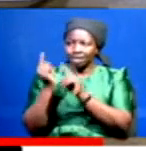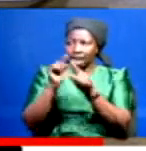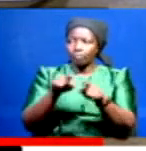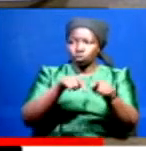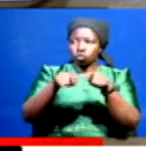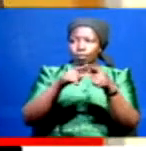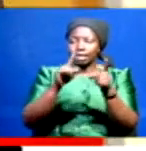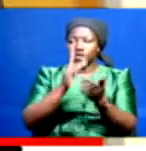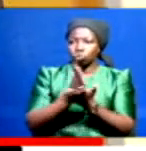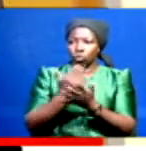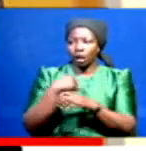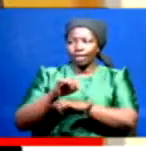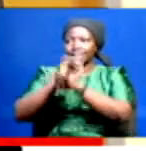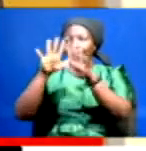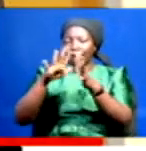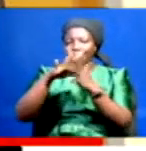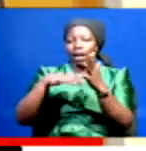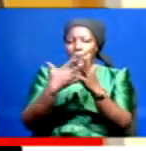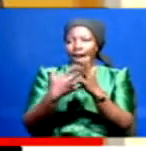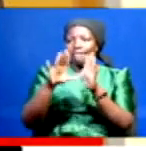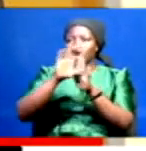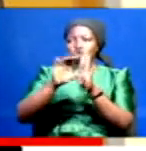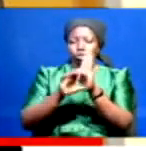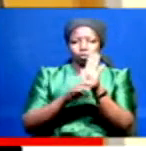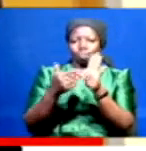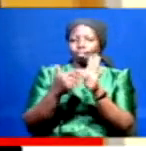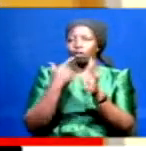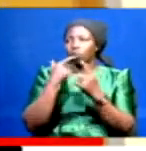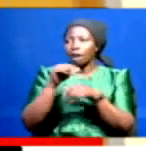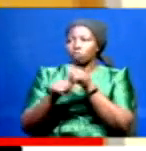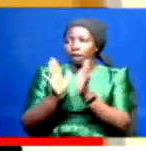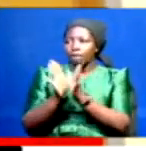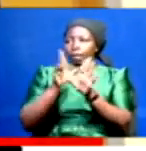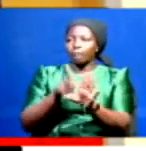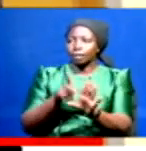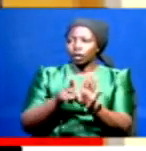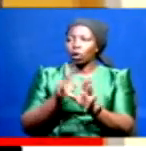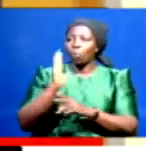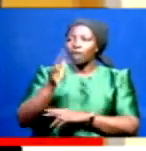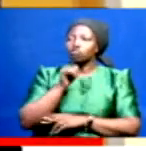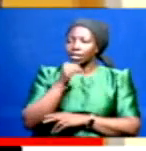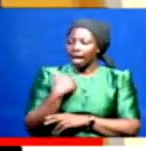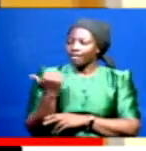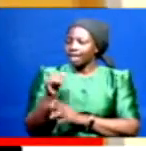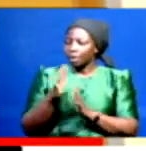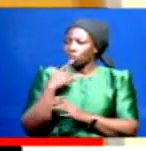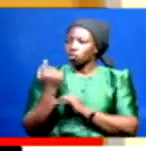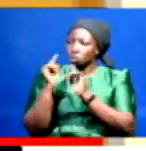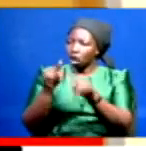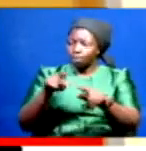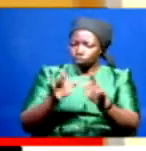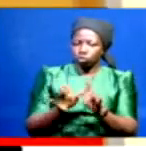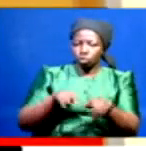that. The constitution talks of public participation. There will be nobody who will come to regulate churches, but the